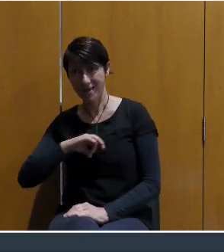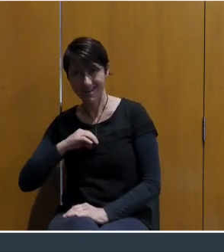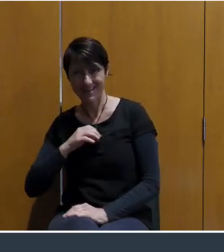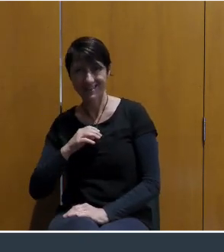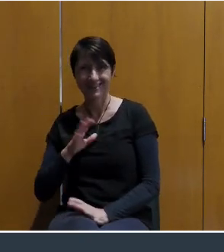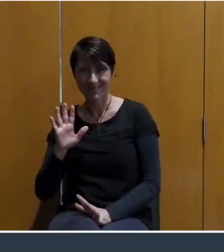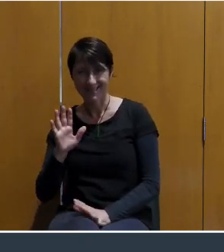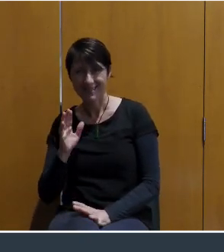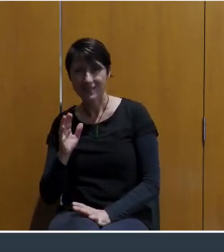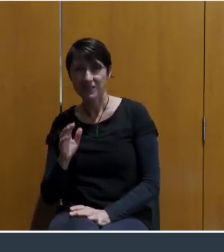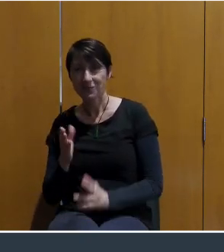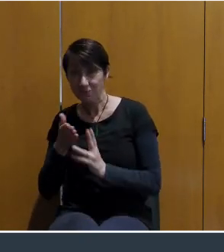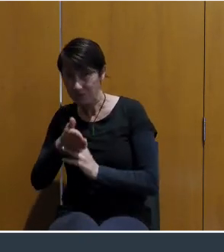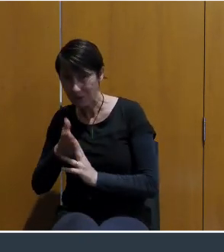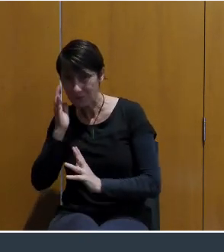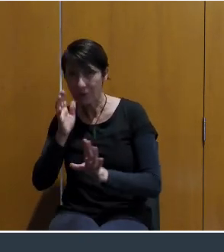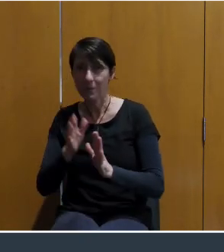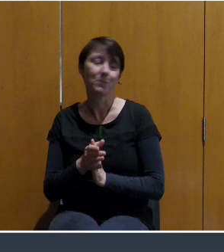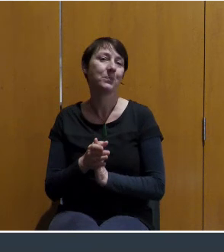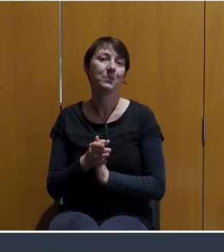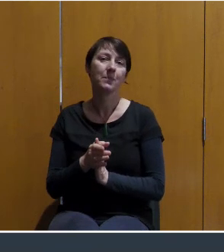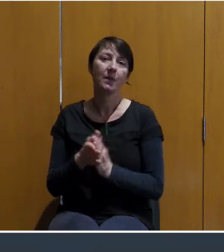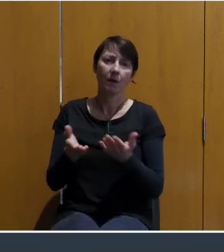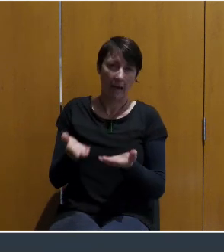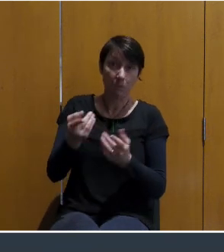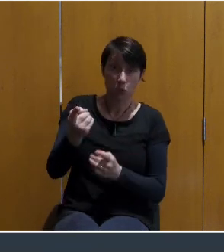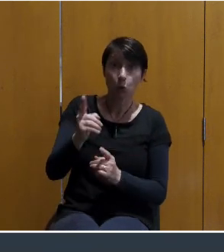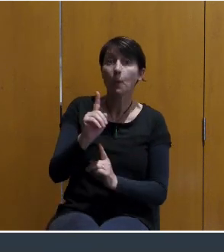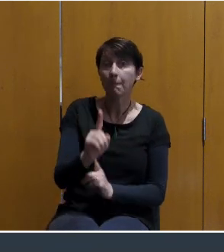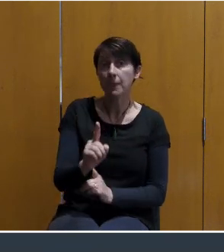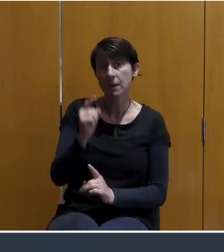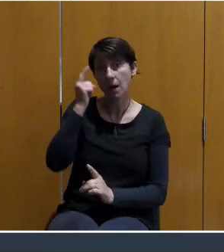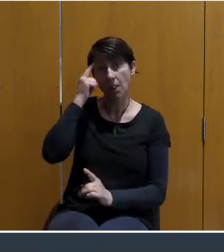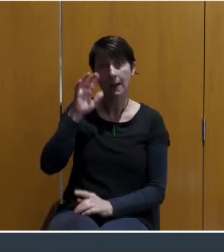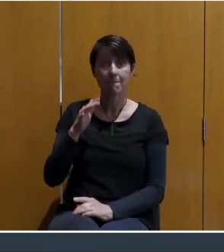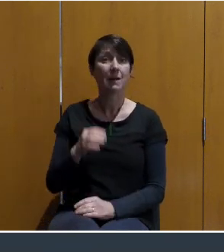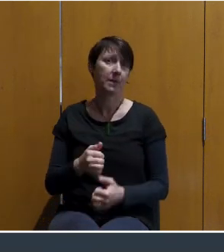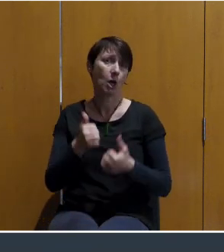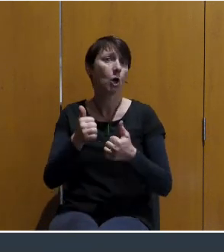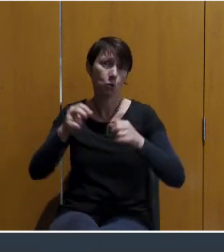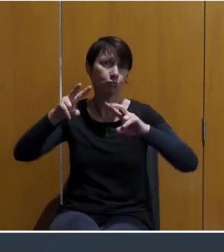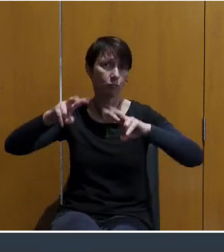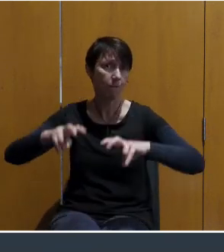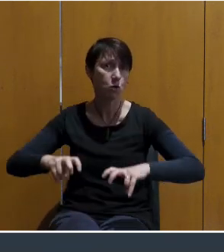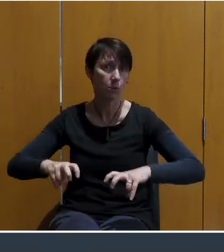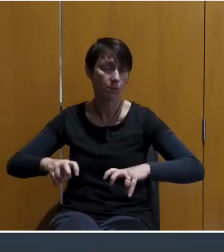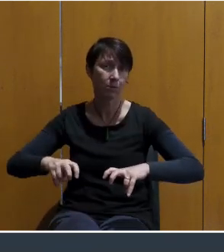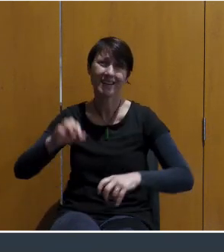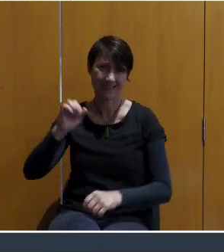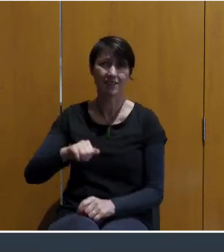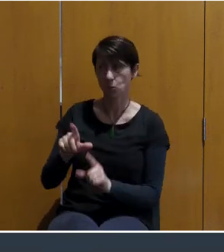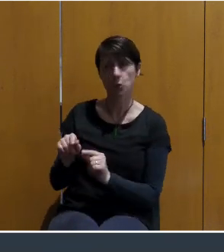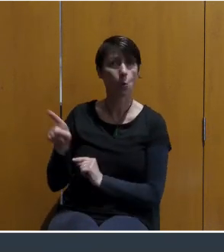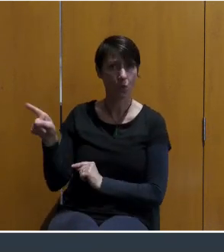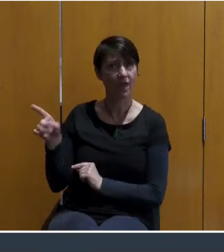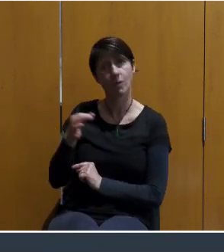eye. Subject to your views, I think that is part of what a good review would do. And I wouldn't want